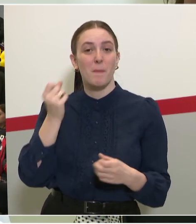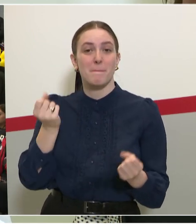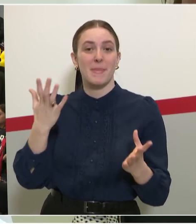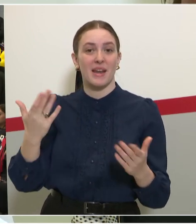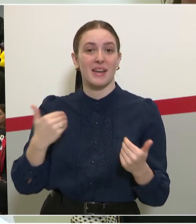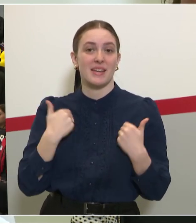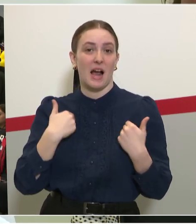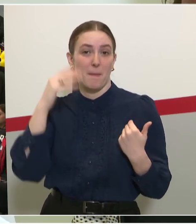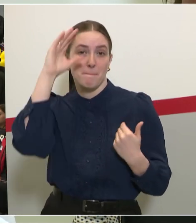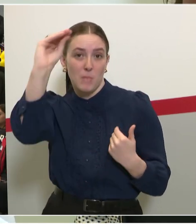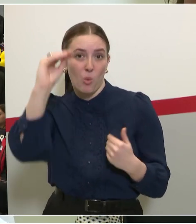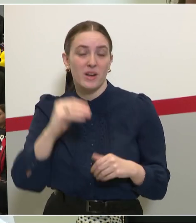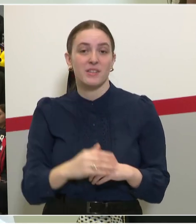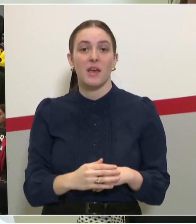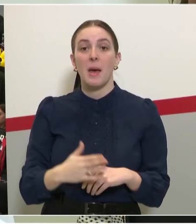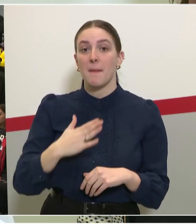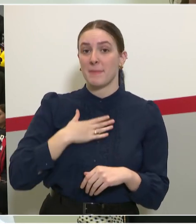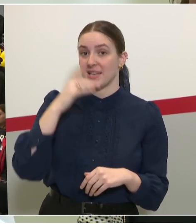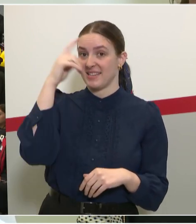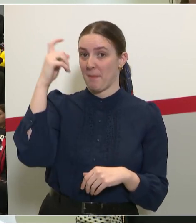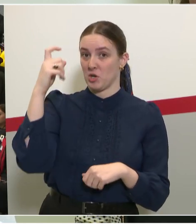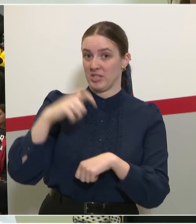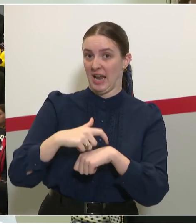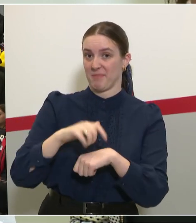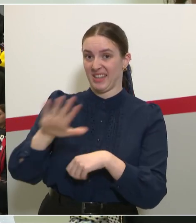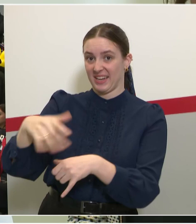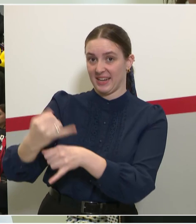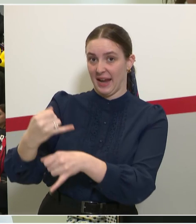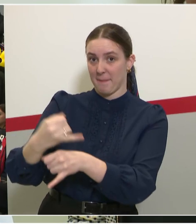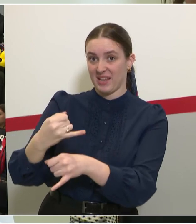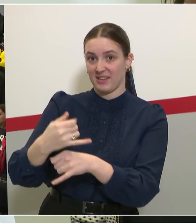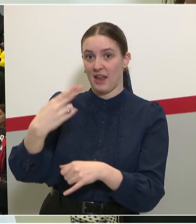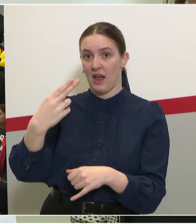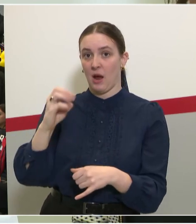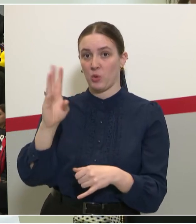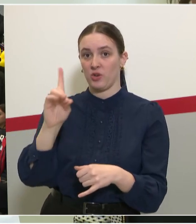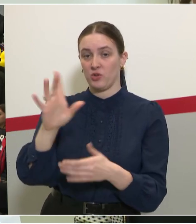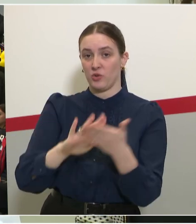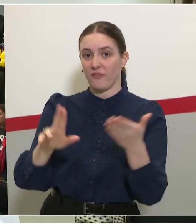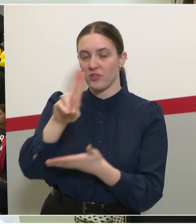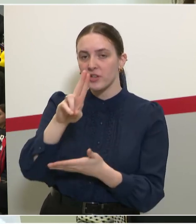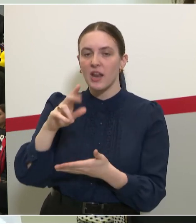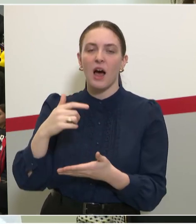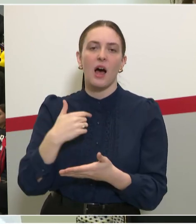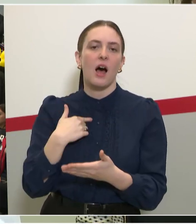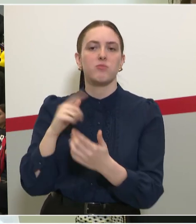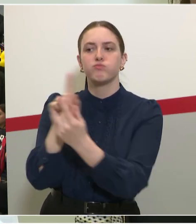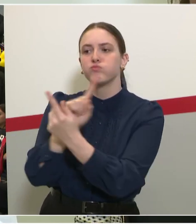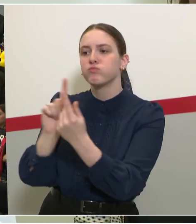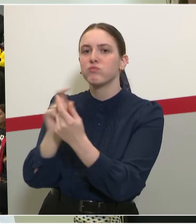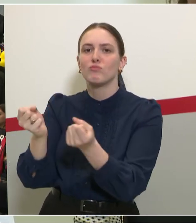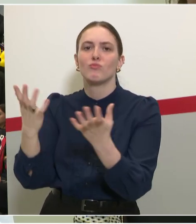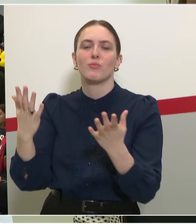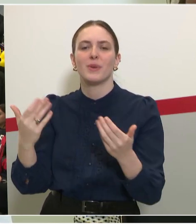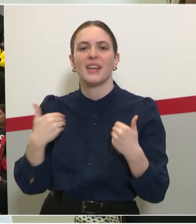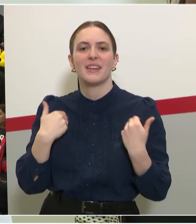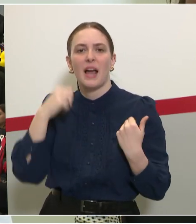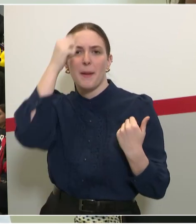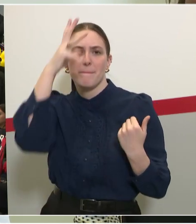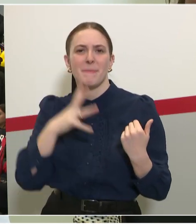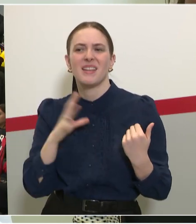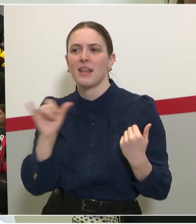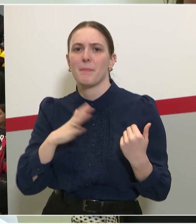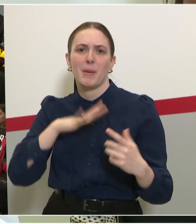sessions at Howard campus have made me lifelong friends that I consider my brothers. I will go as far as to say that being a young doc is one of the